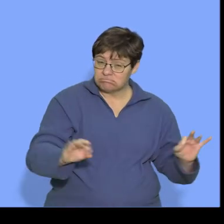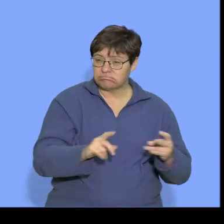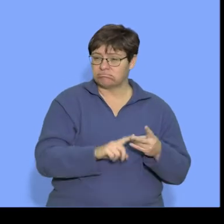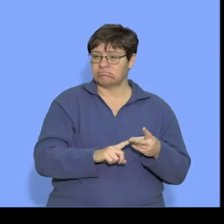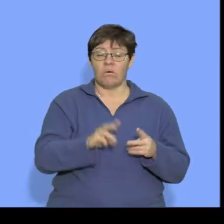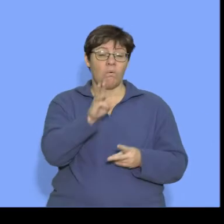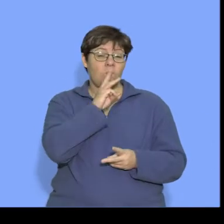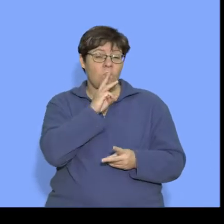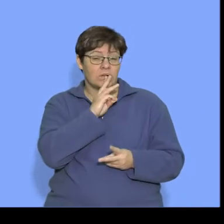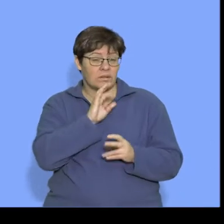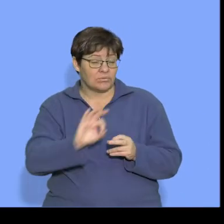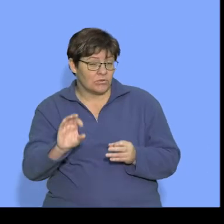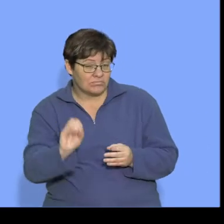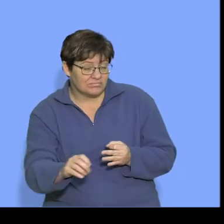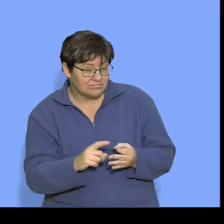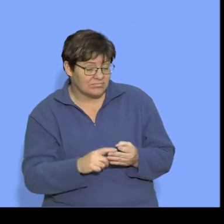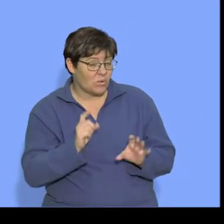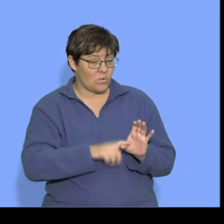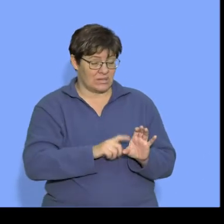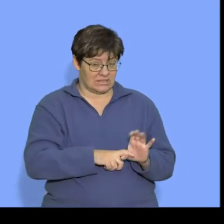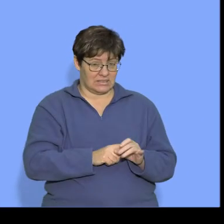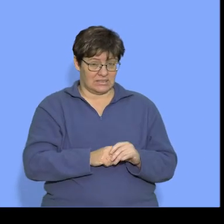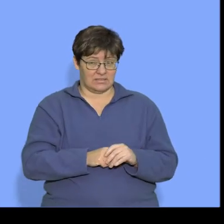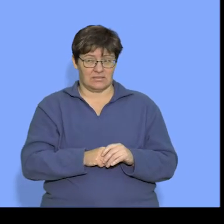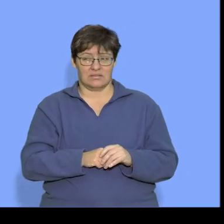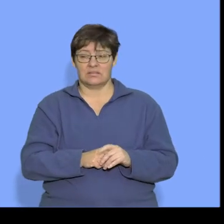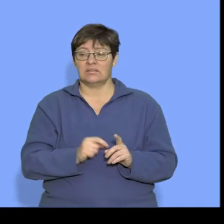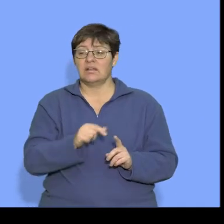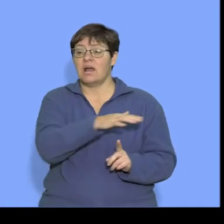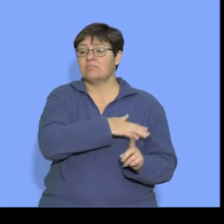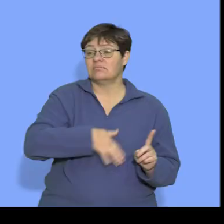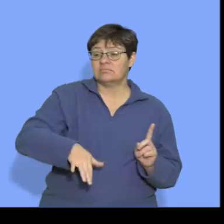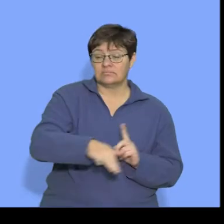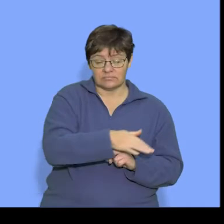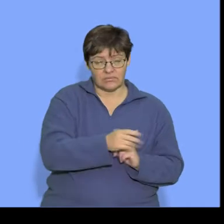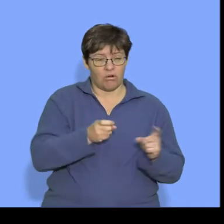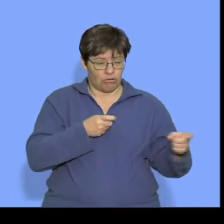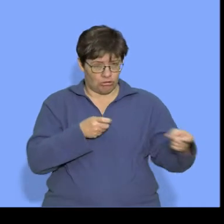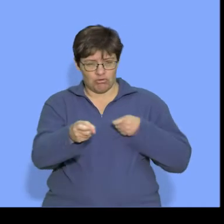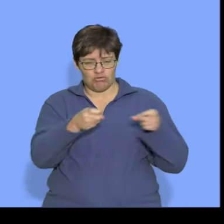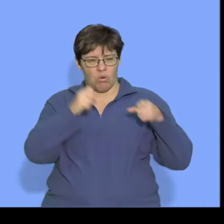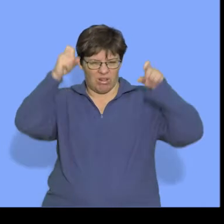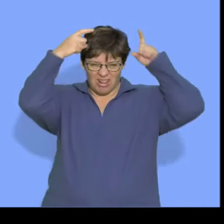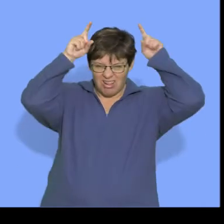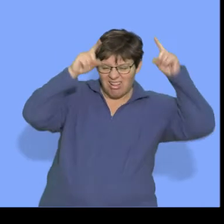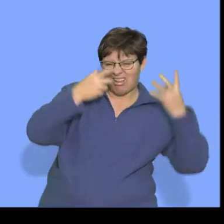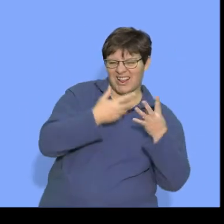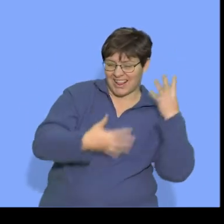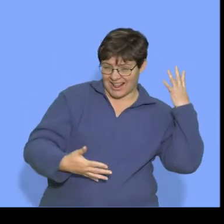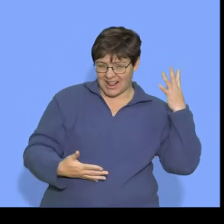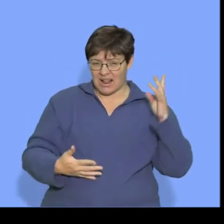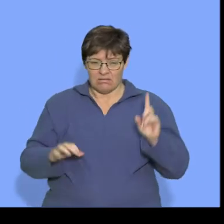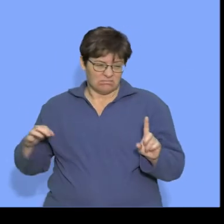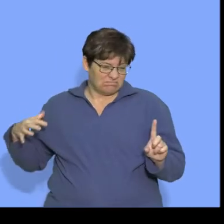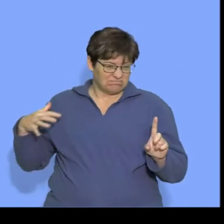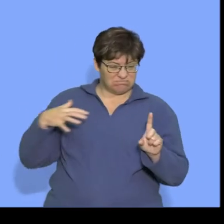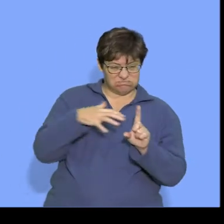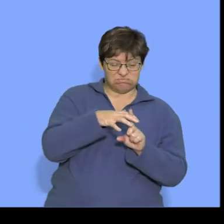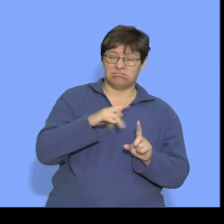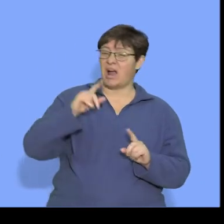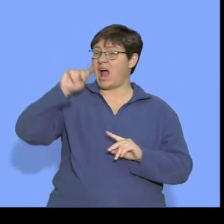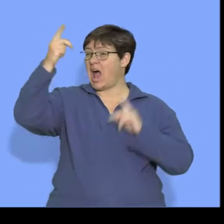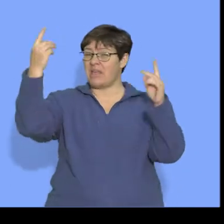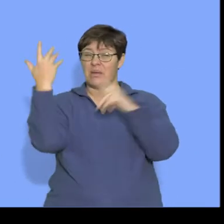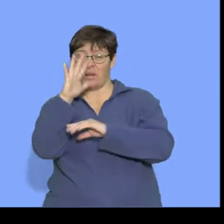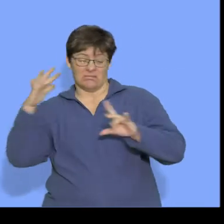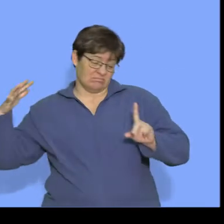quality. An important concept in our environment is controlling pest and invasive plant species.